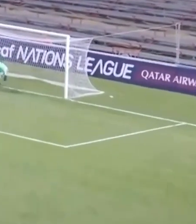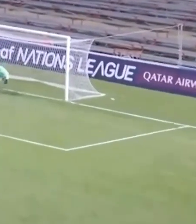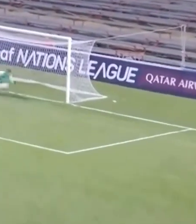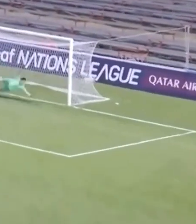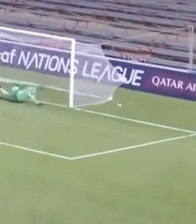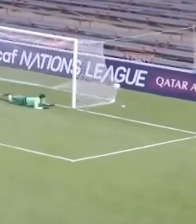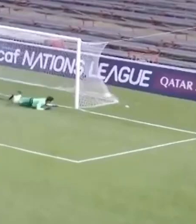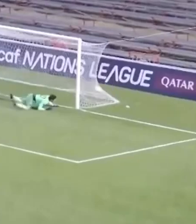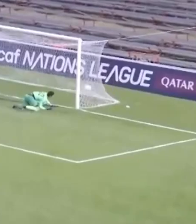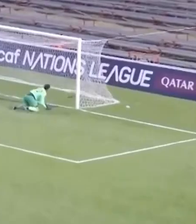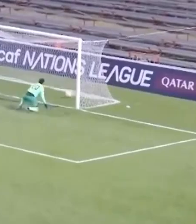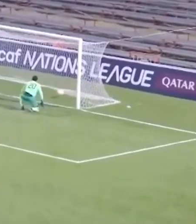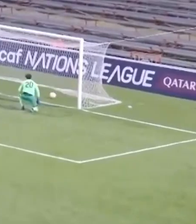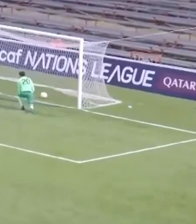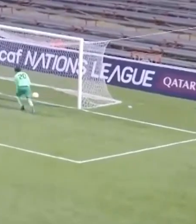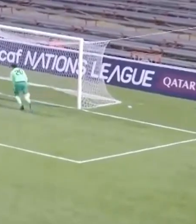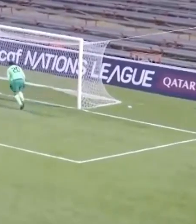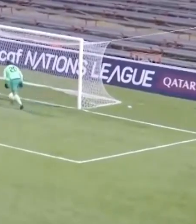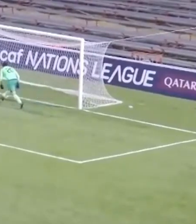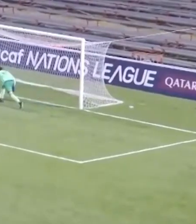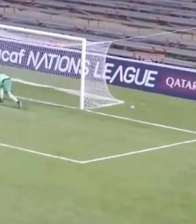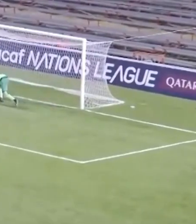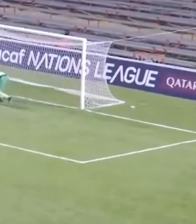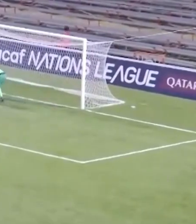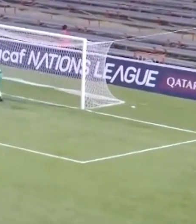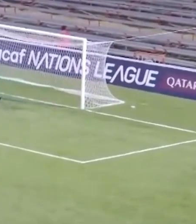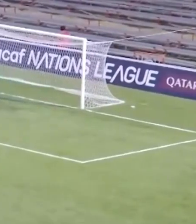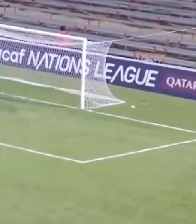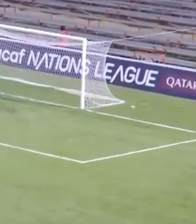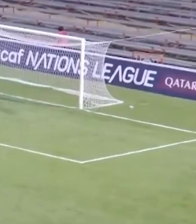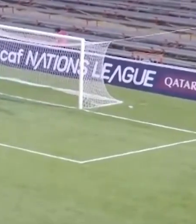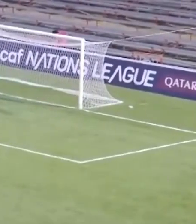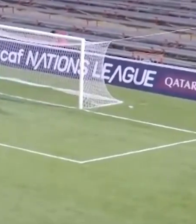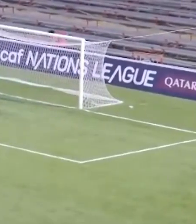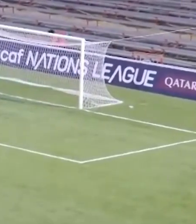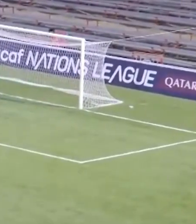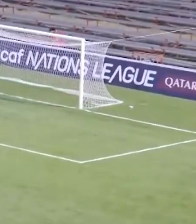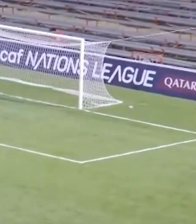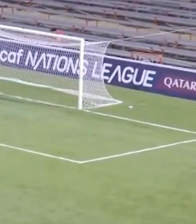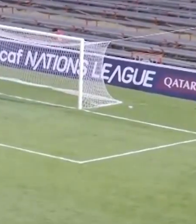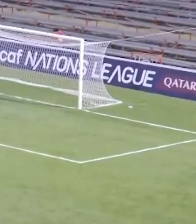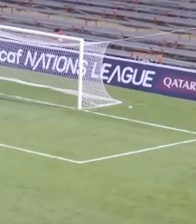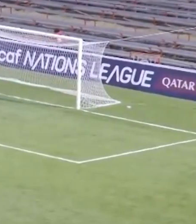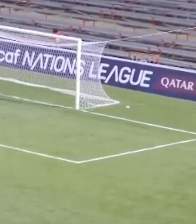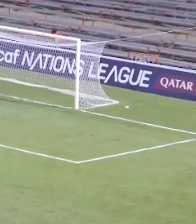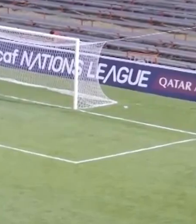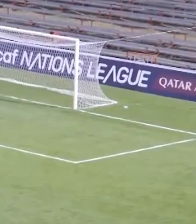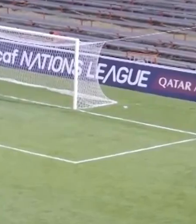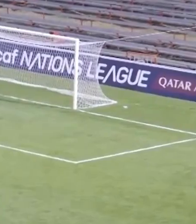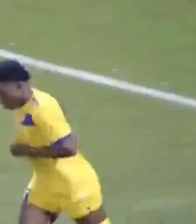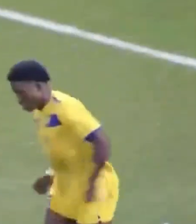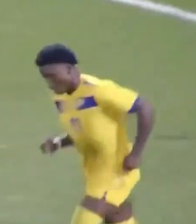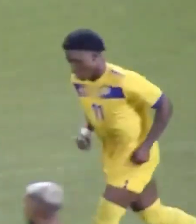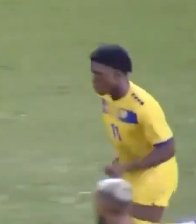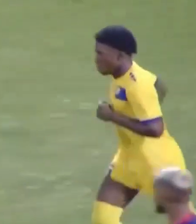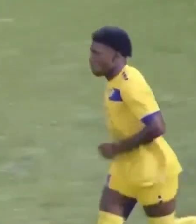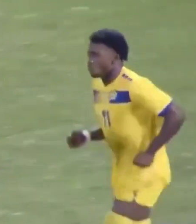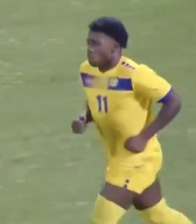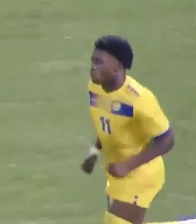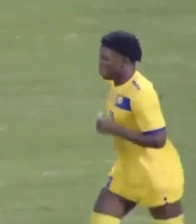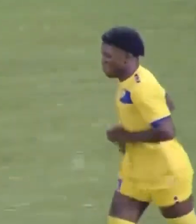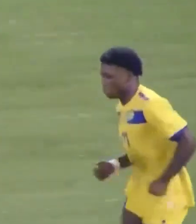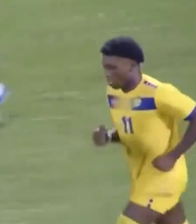It's Gale again. He scores again. He goes to the opposite side that he went in the first half. Same